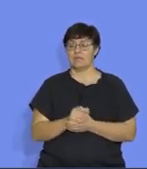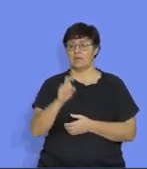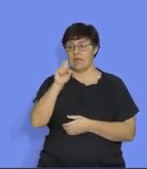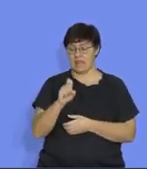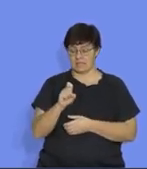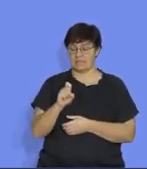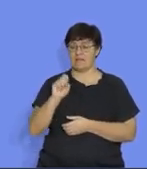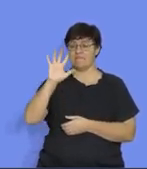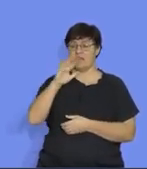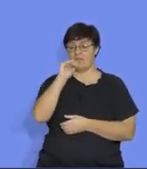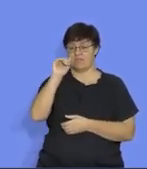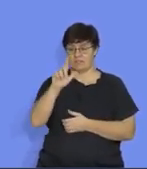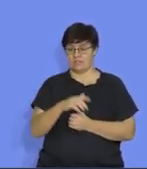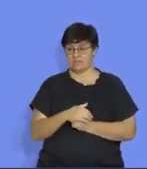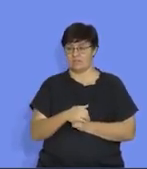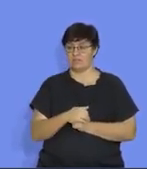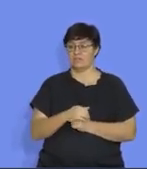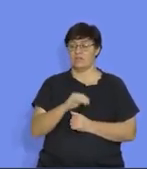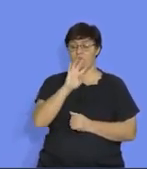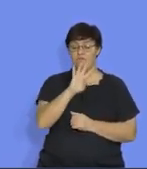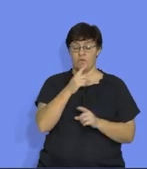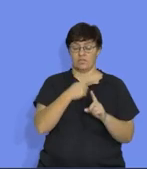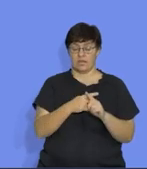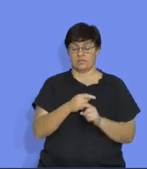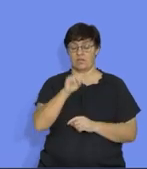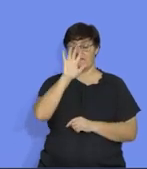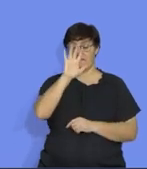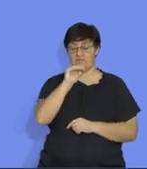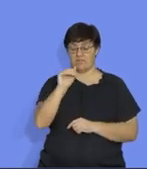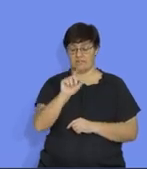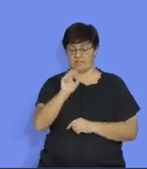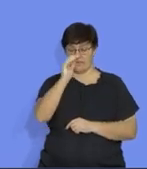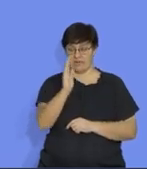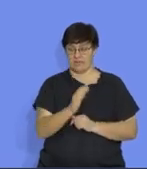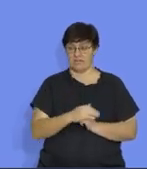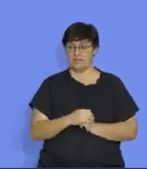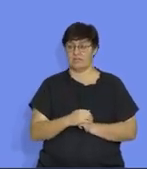is 5 over 7. I'm going to have 4 times 5 over 7